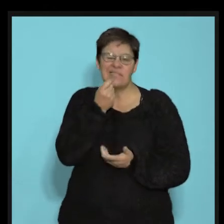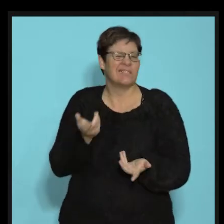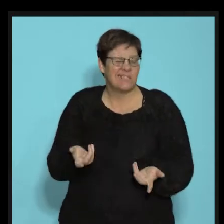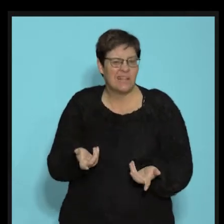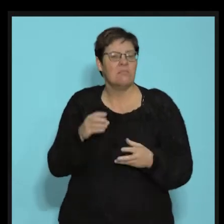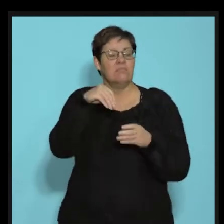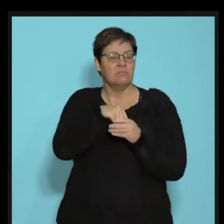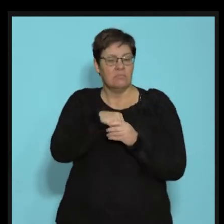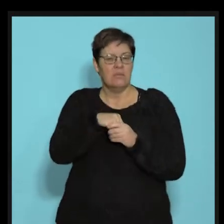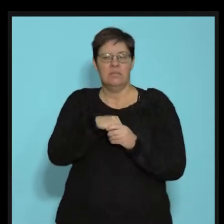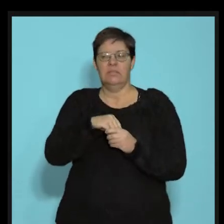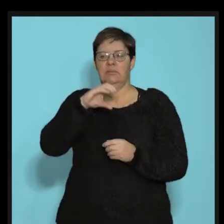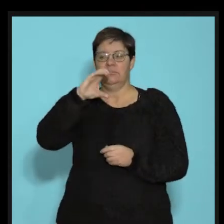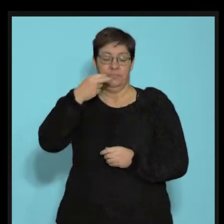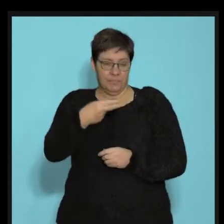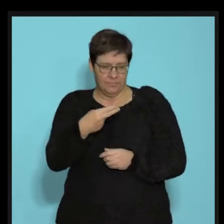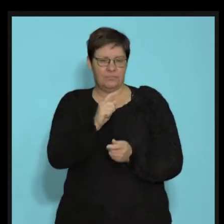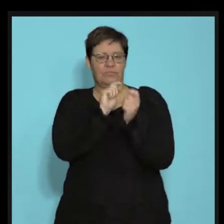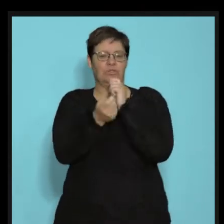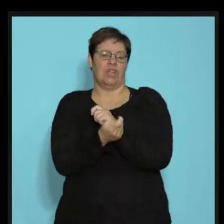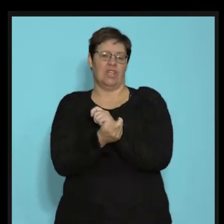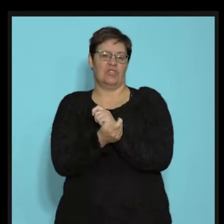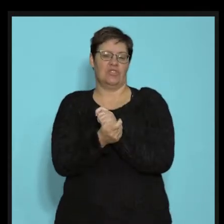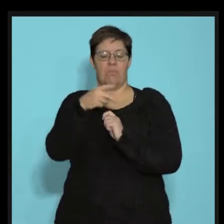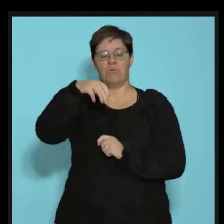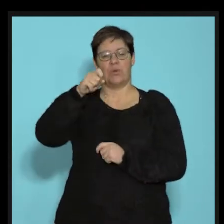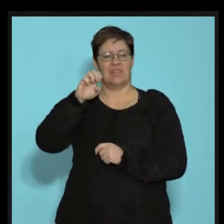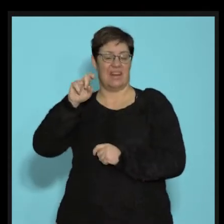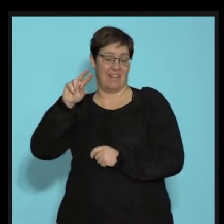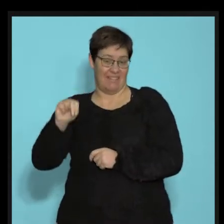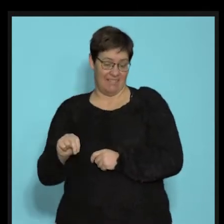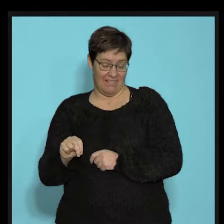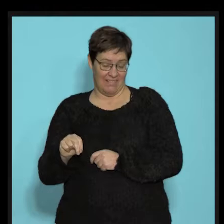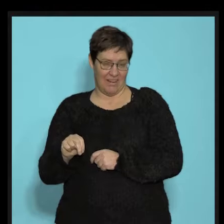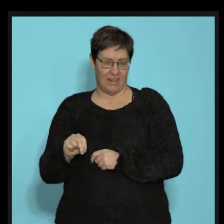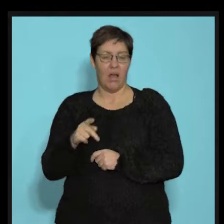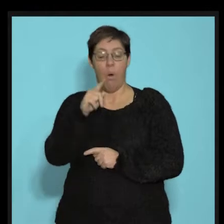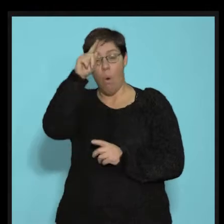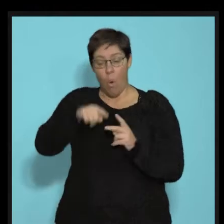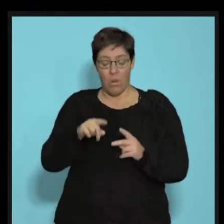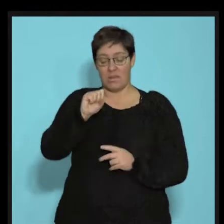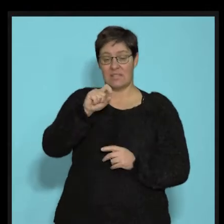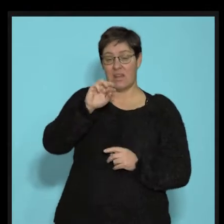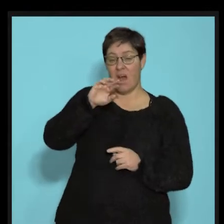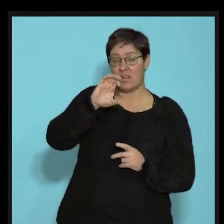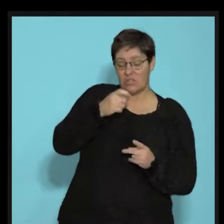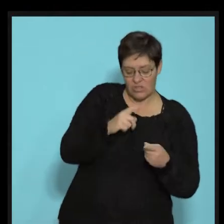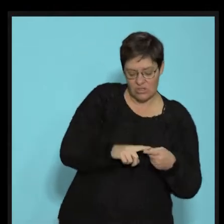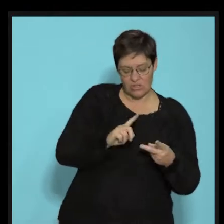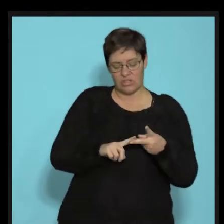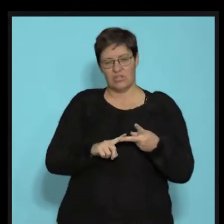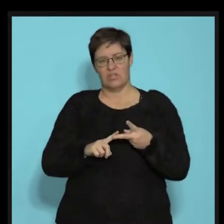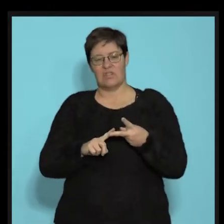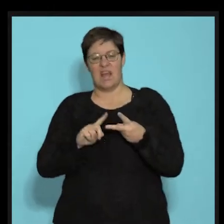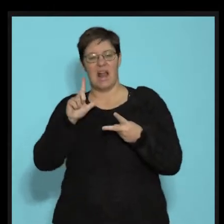They've converted the carbohydrates to proteins. So all of these, especially the starch and especially the